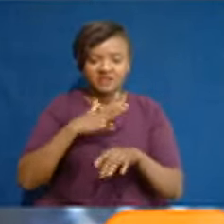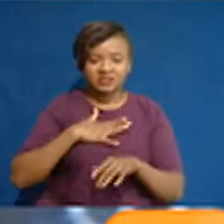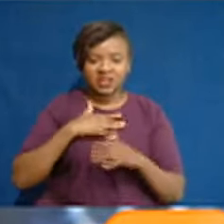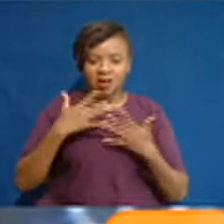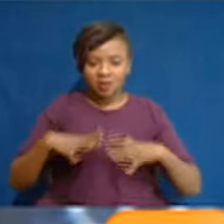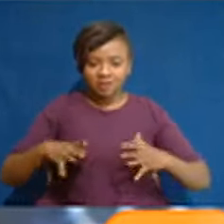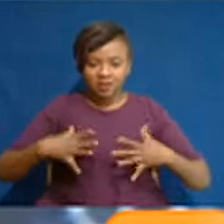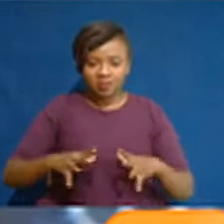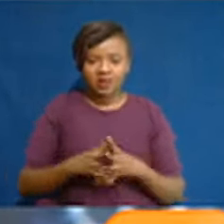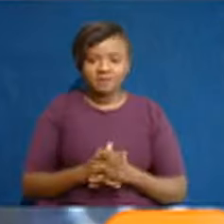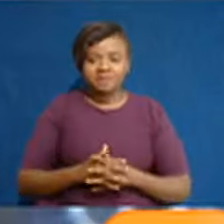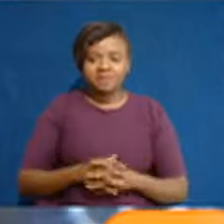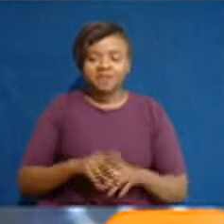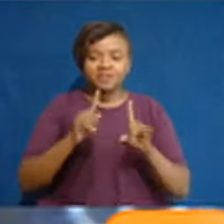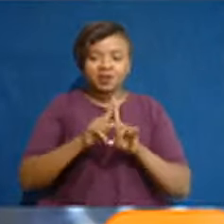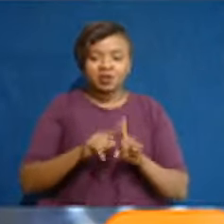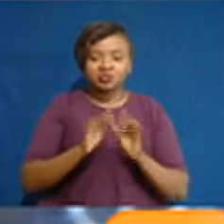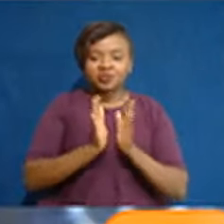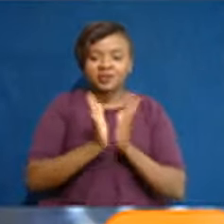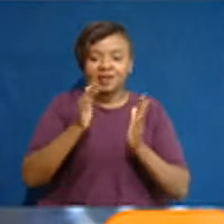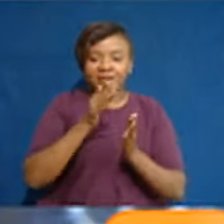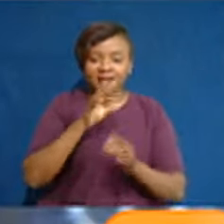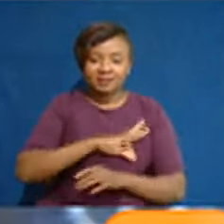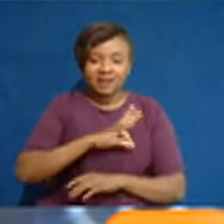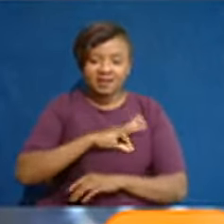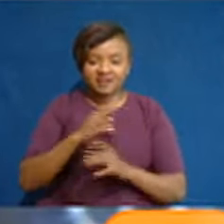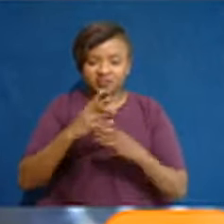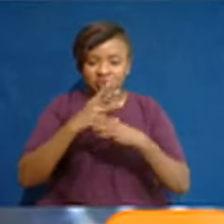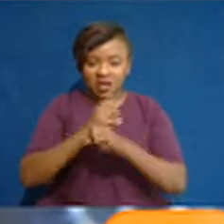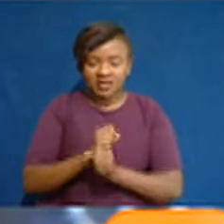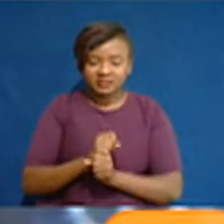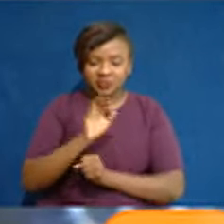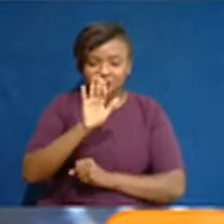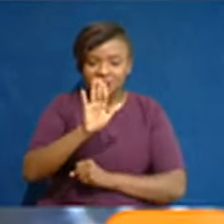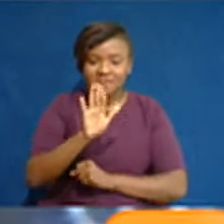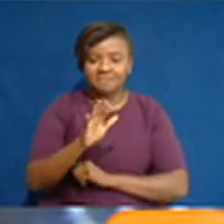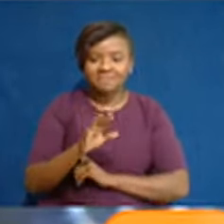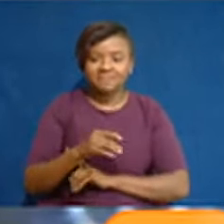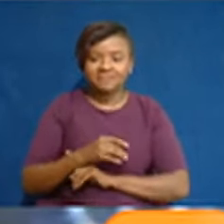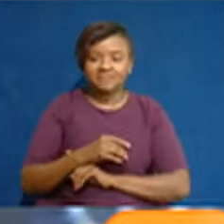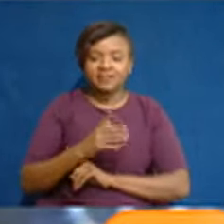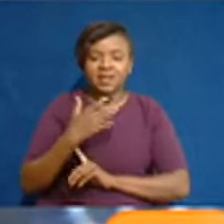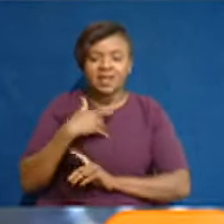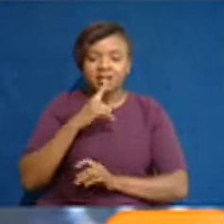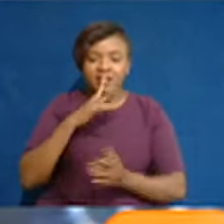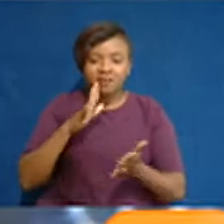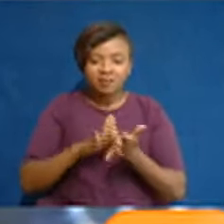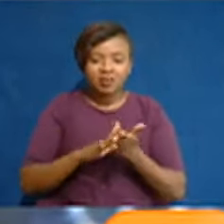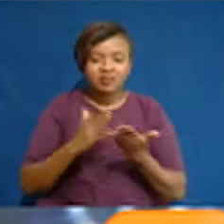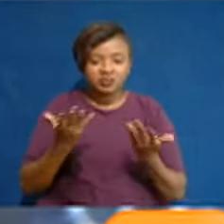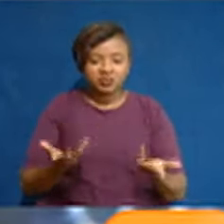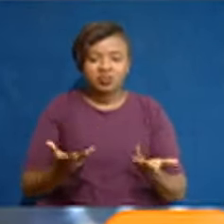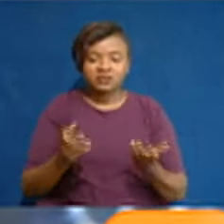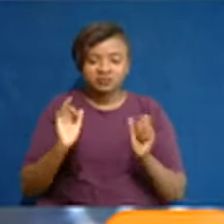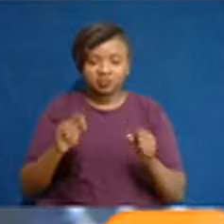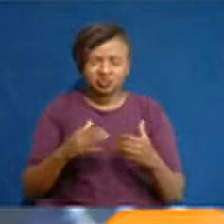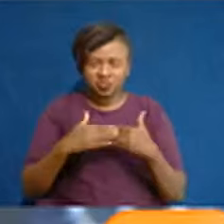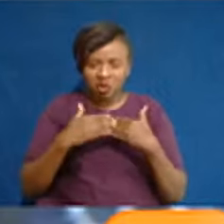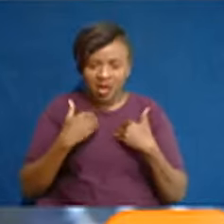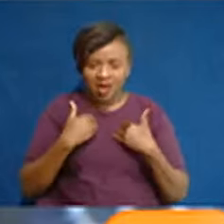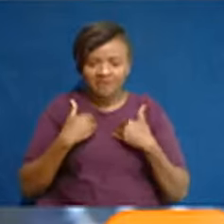Now, the Public Benefits Organization at its center has the promise of opening up social